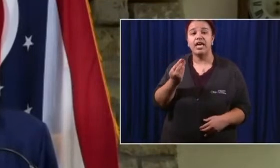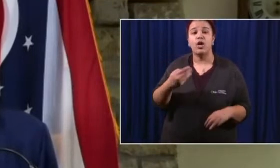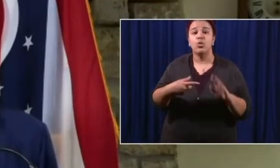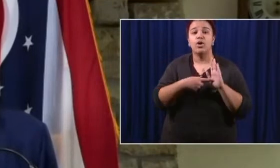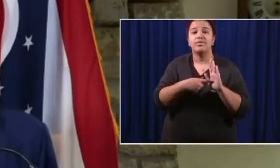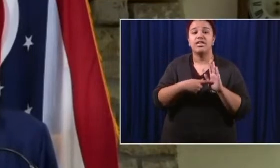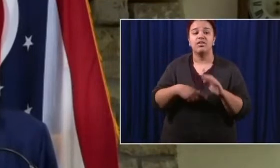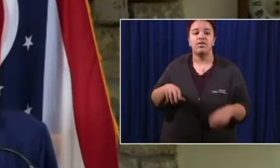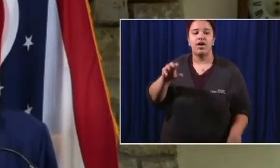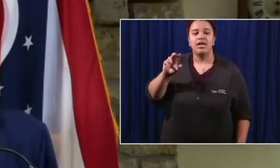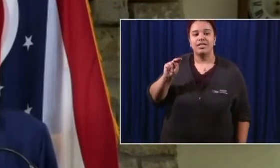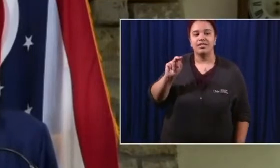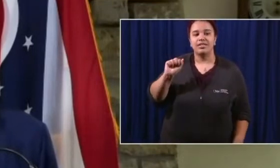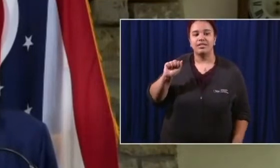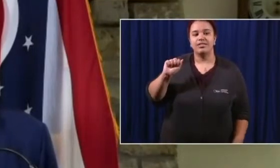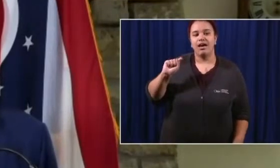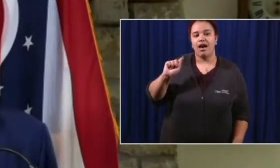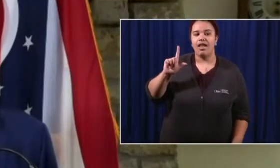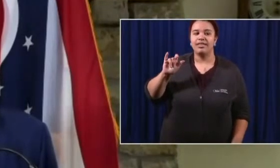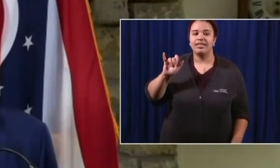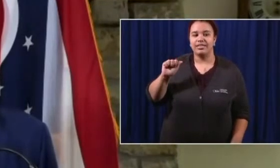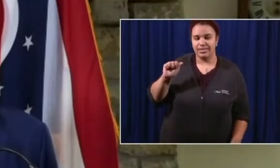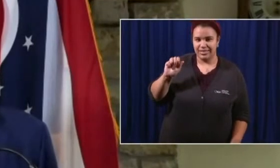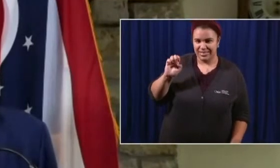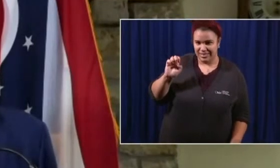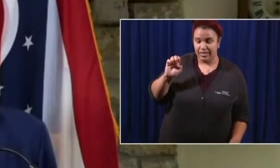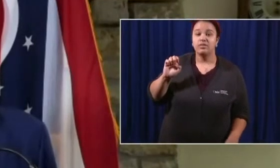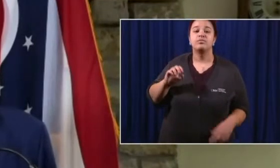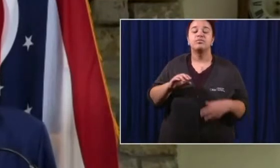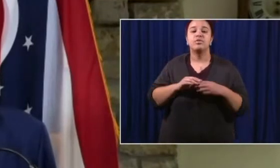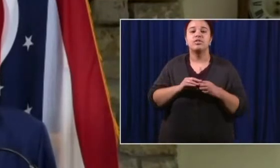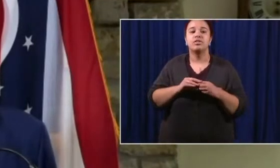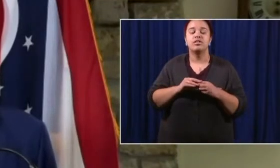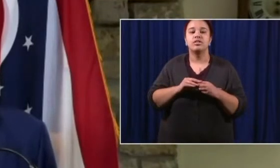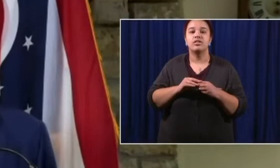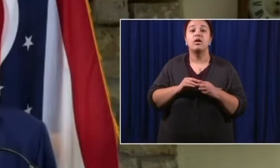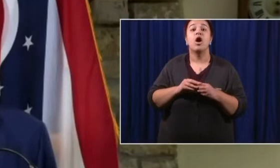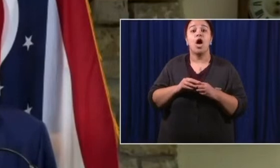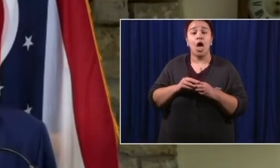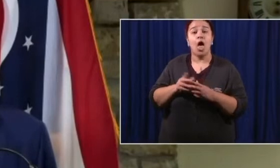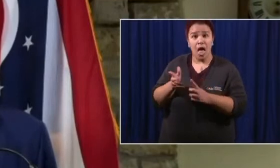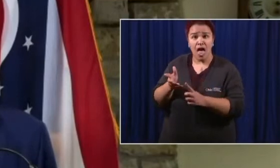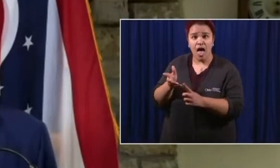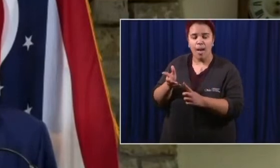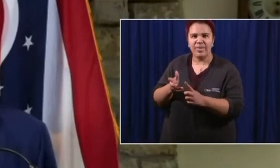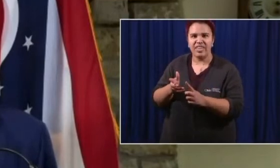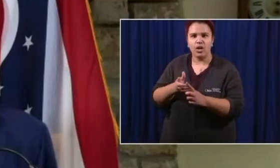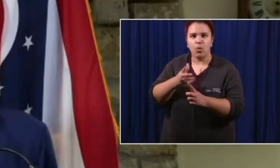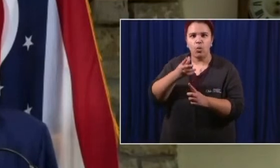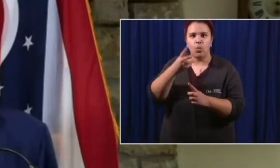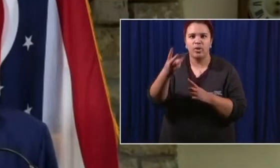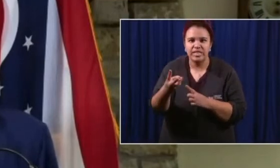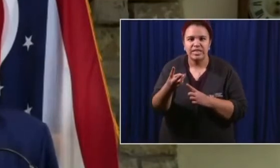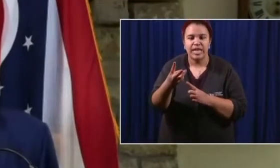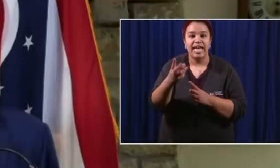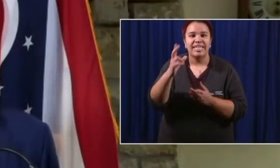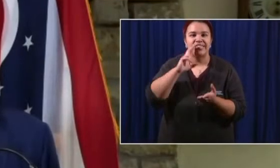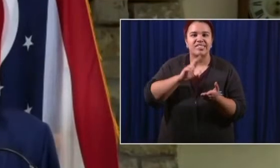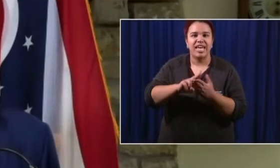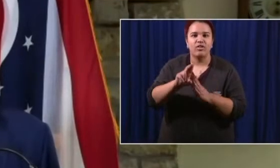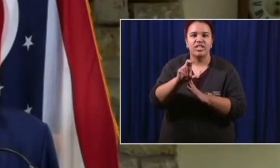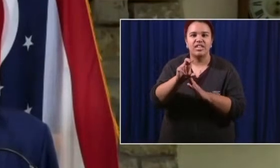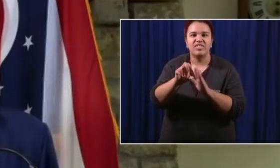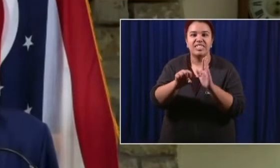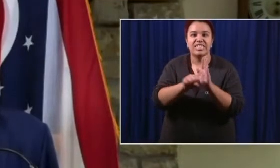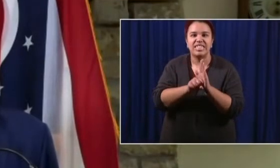proponent of articles of impeachment released against you. On Wednesday, he became the target of the Secretary of State for alleged campaign